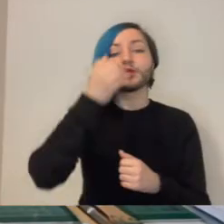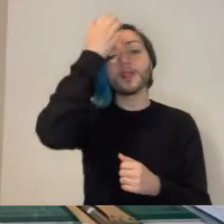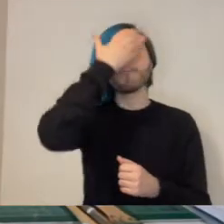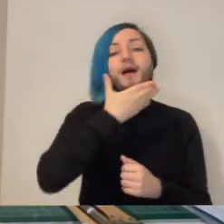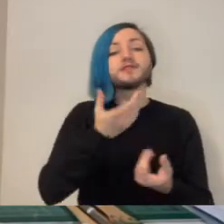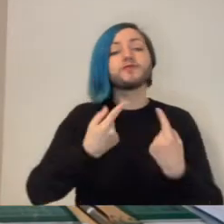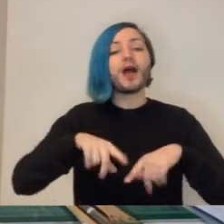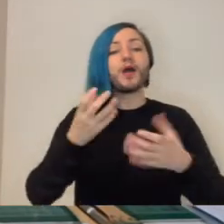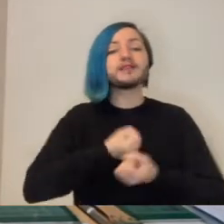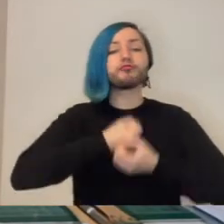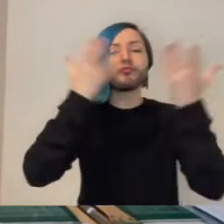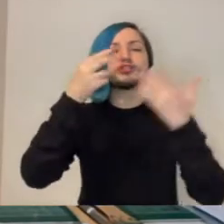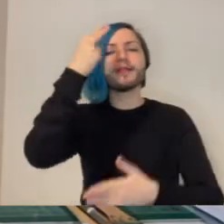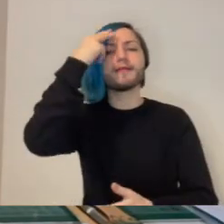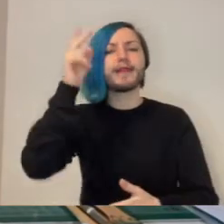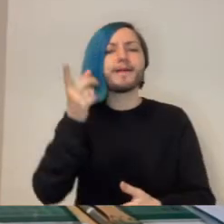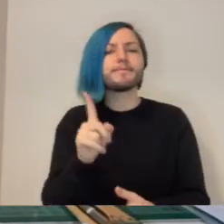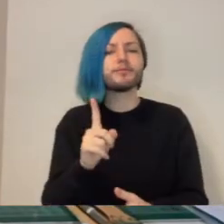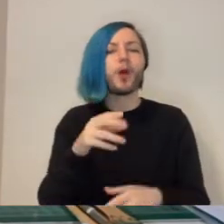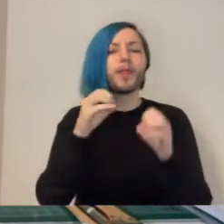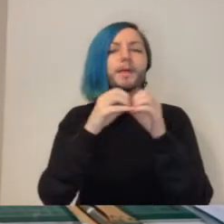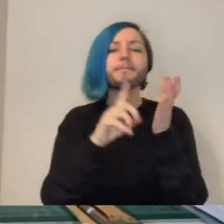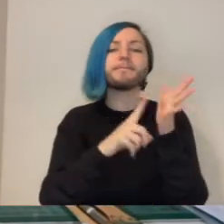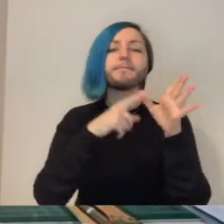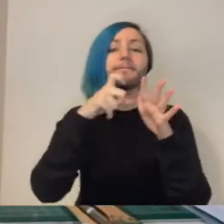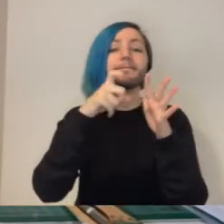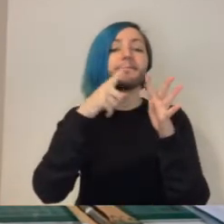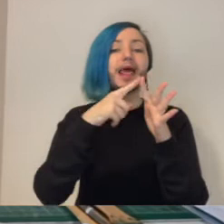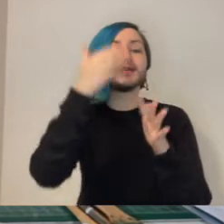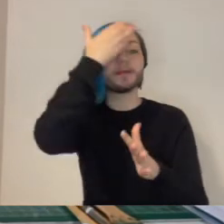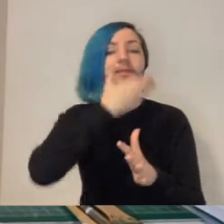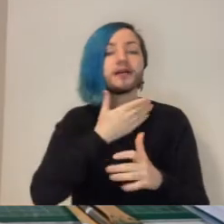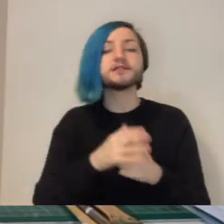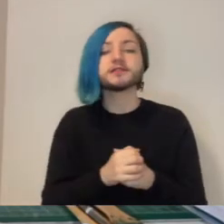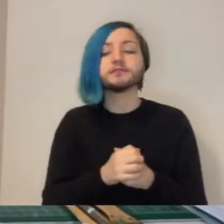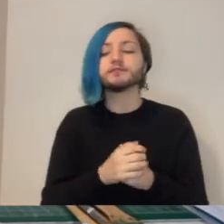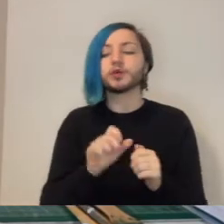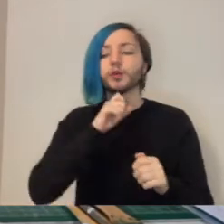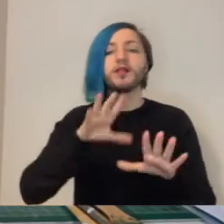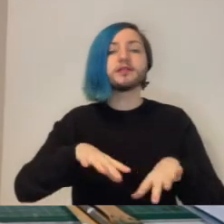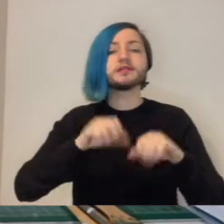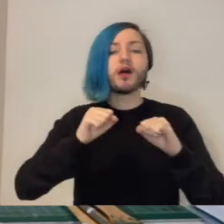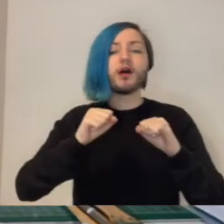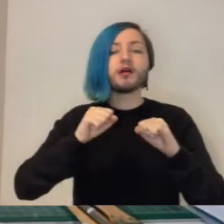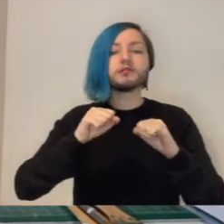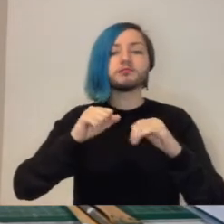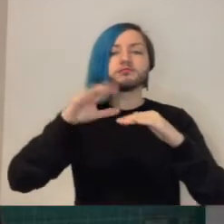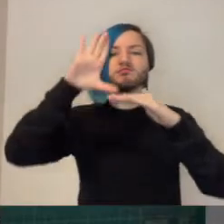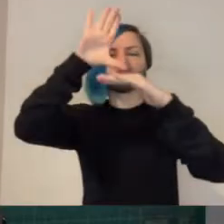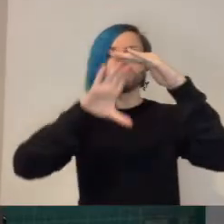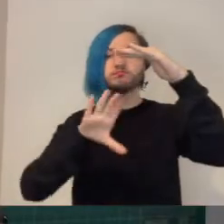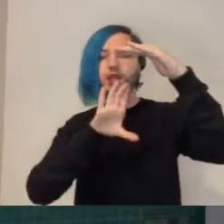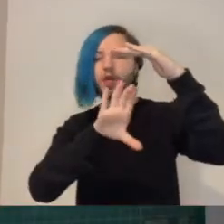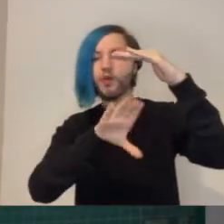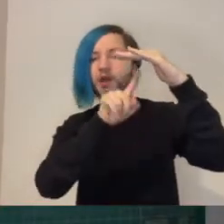So the masks we're going to use as our inspiration, they're referred to as the blade mask, right? So what we're going to start with is our lower part,